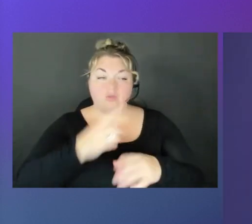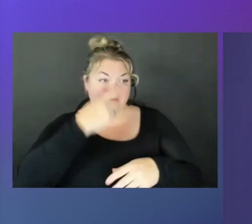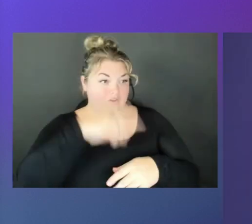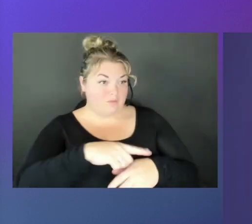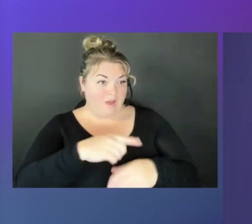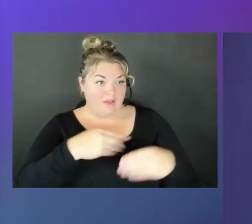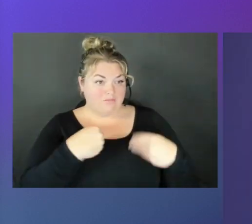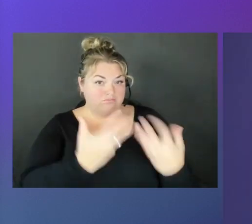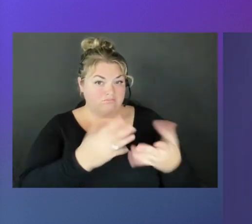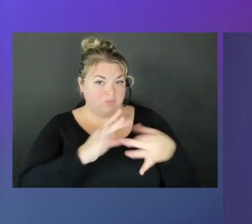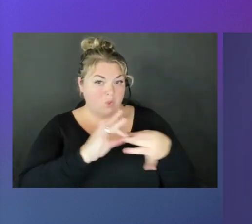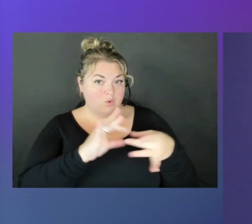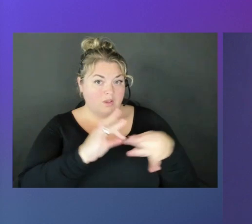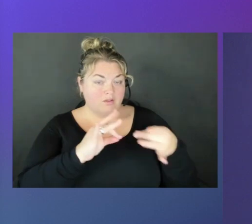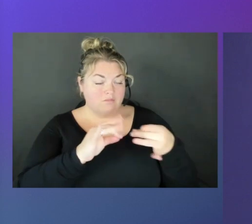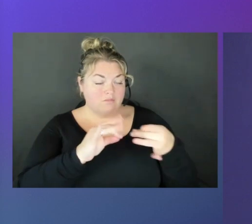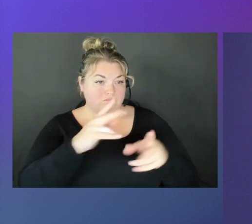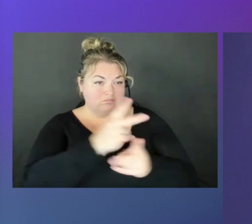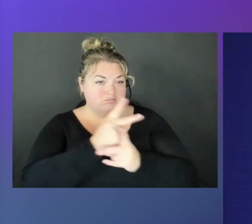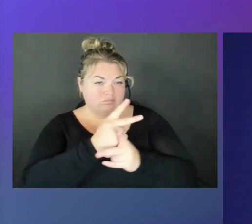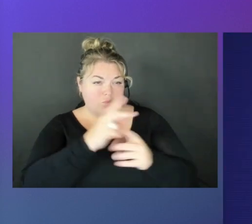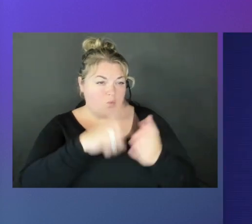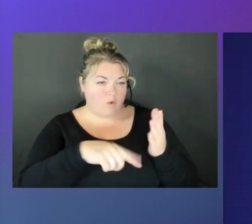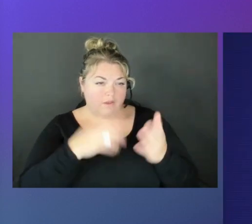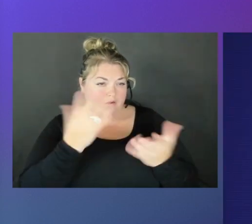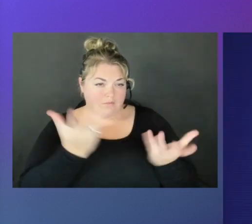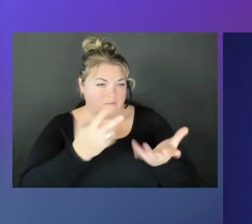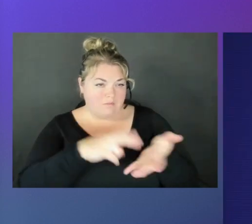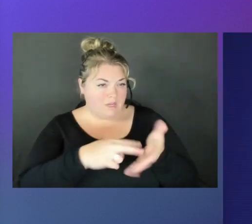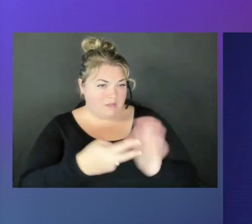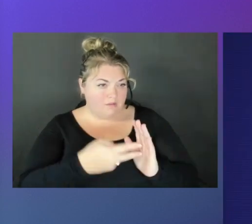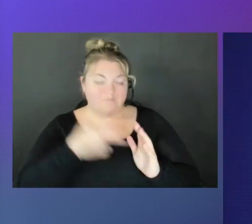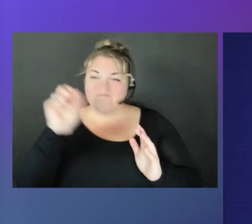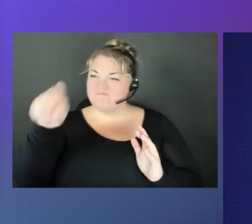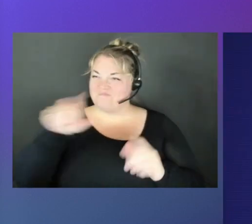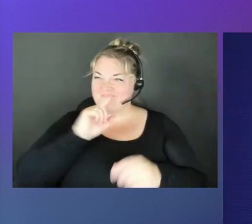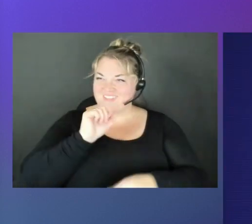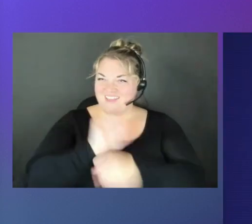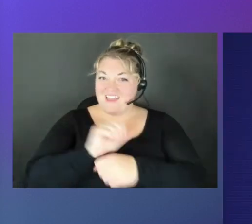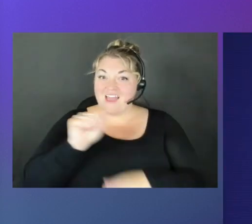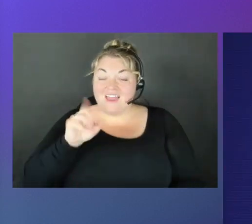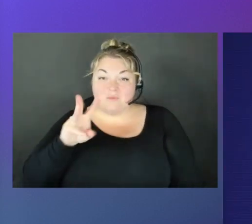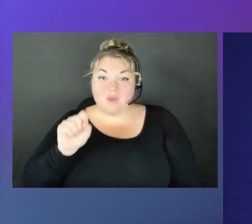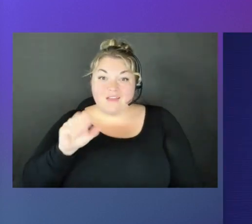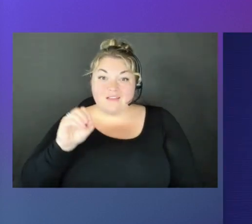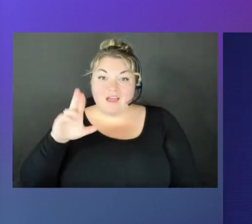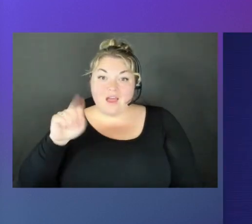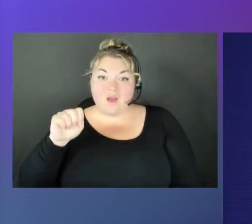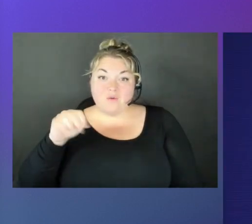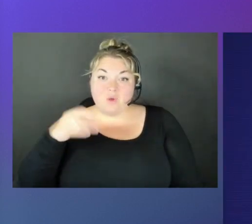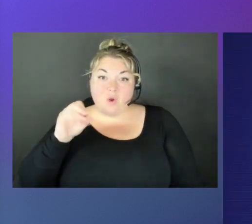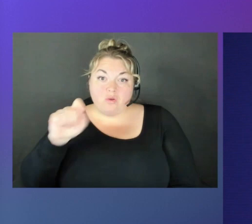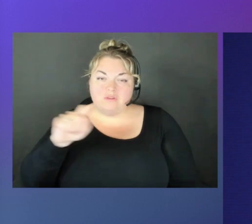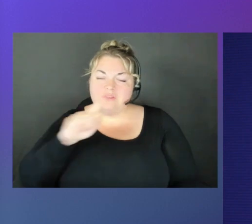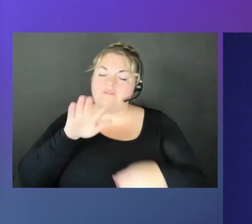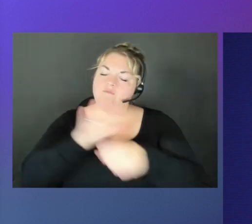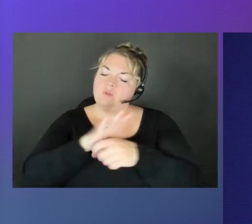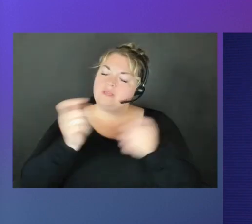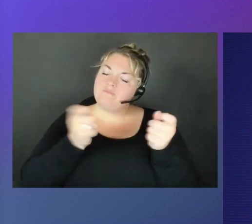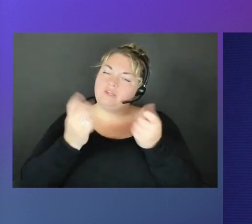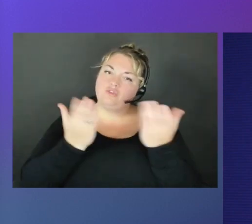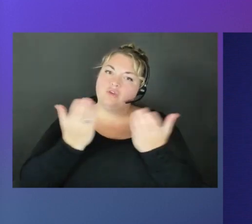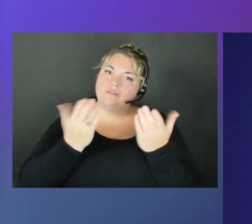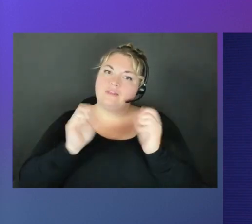update or a quick overview of what Outpost is? Oh yeah, absolutely. So AWS Outposts is a fully managed service that extends